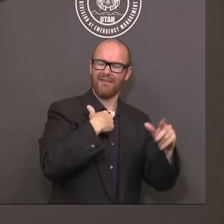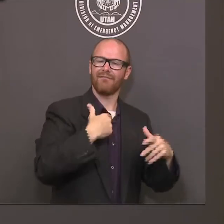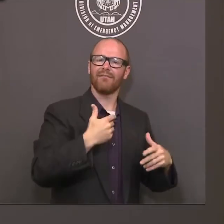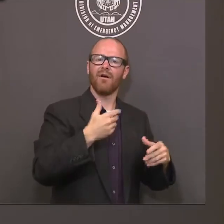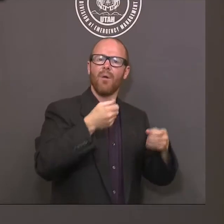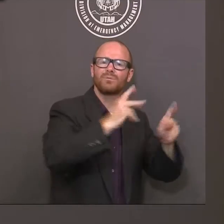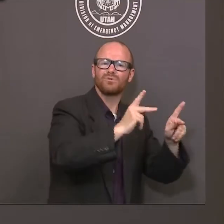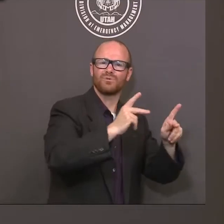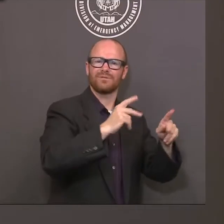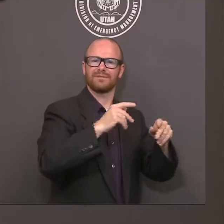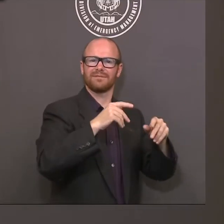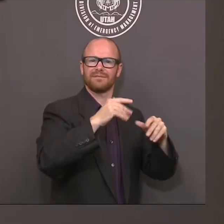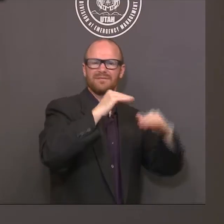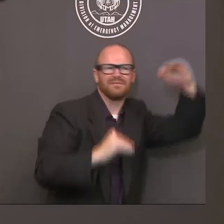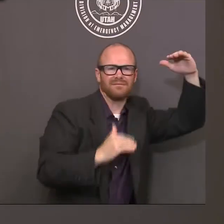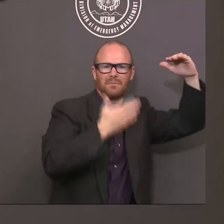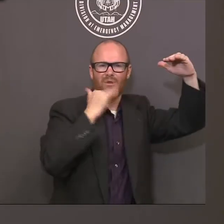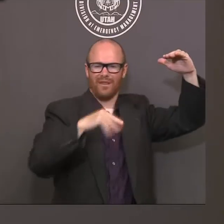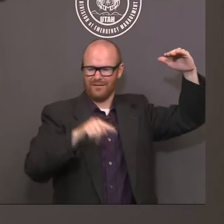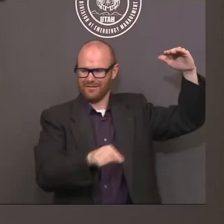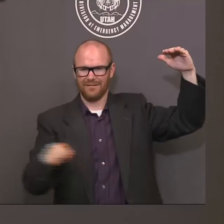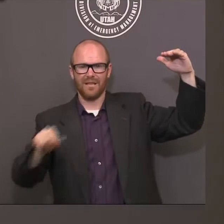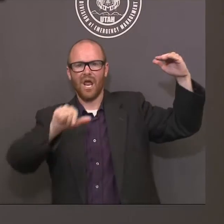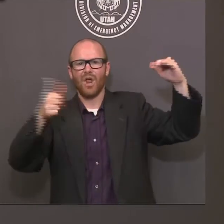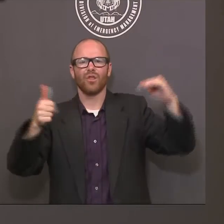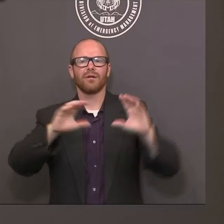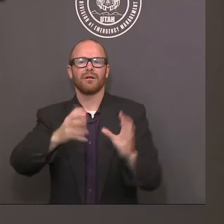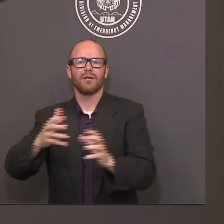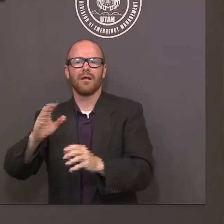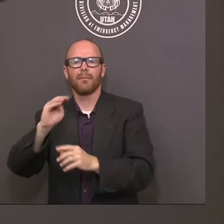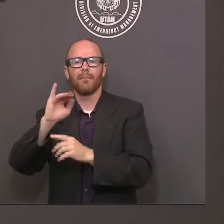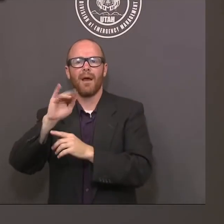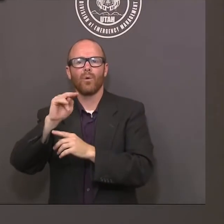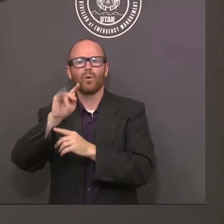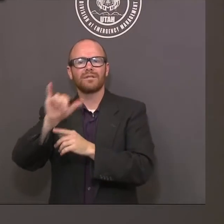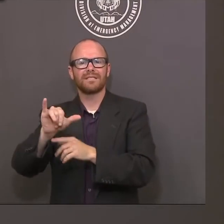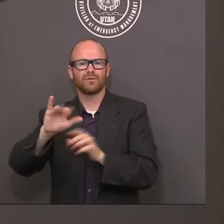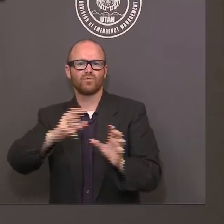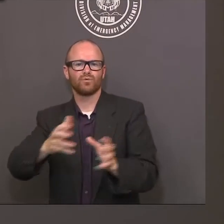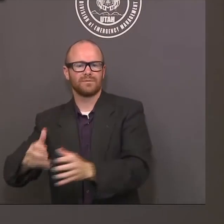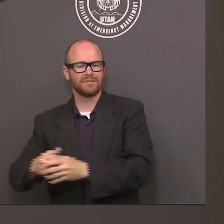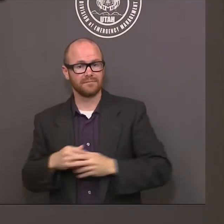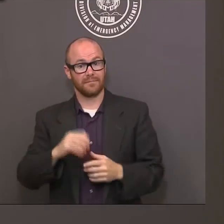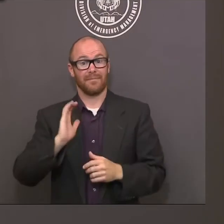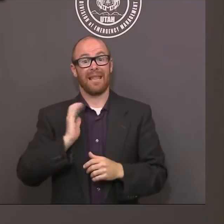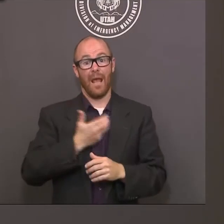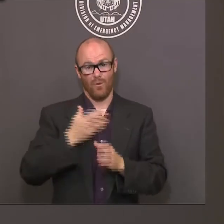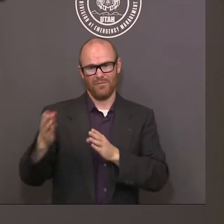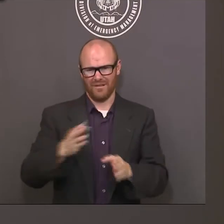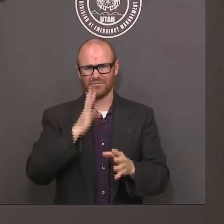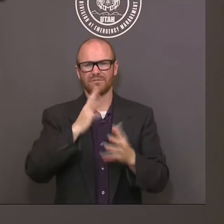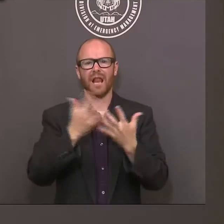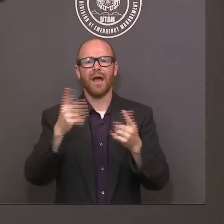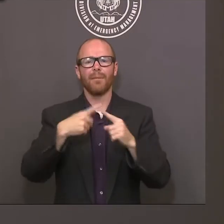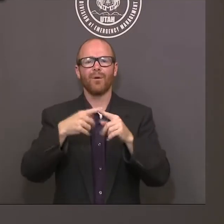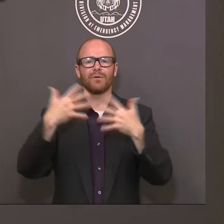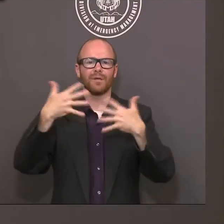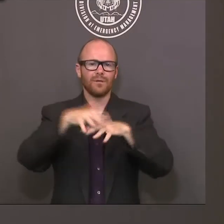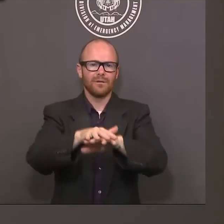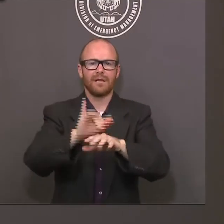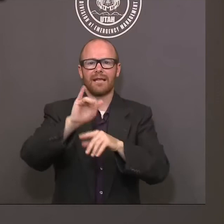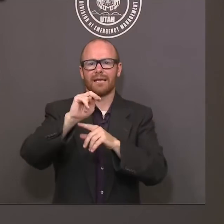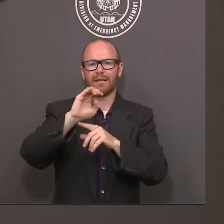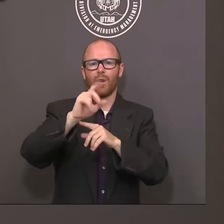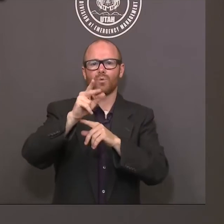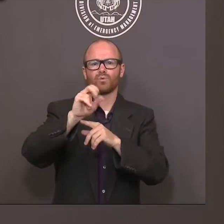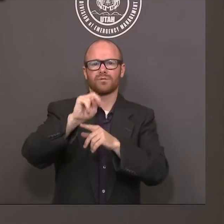the country. There are a number of different sections of the plan that talk about economic equity and inclusion, starting with, of course,